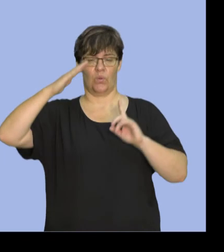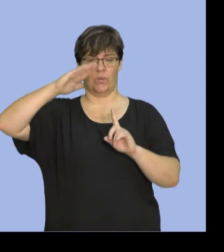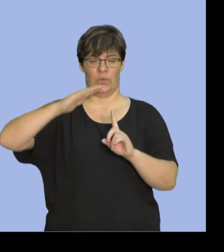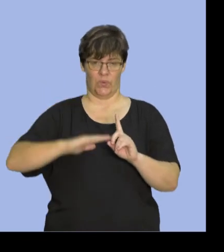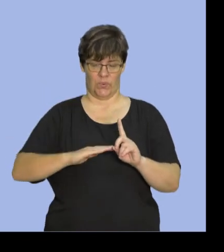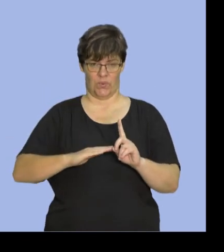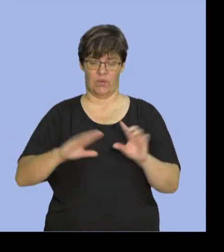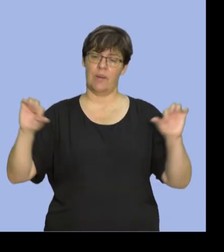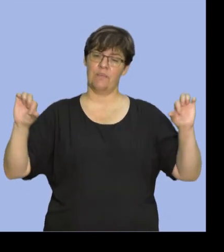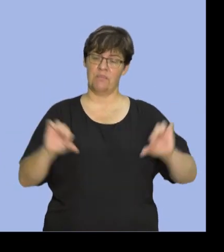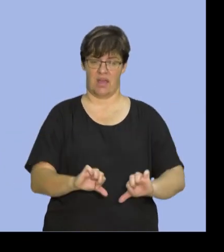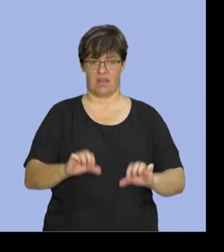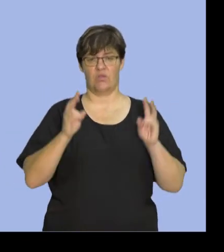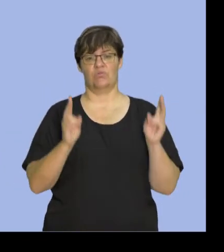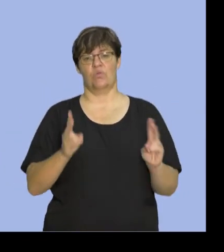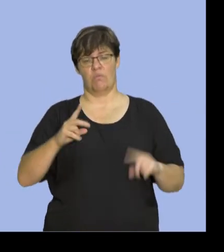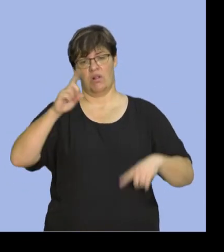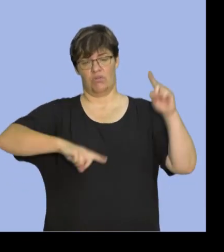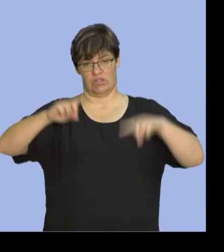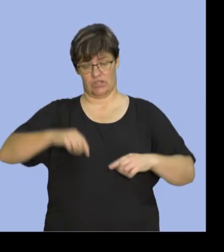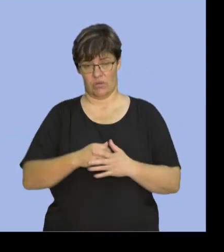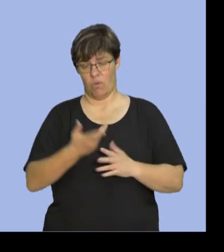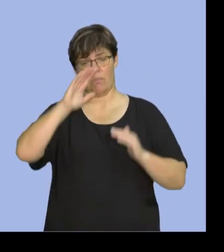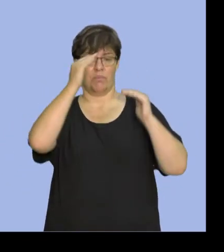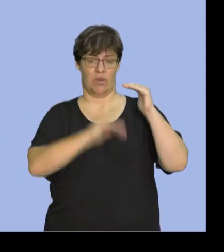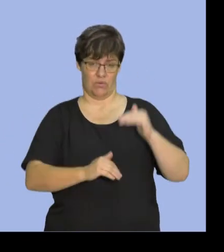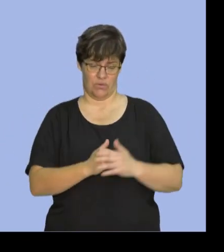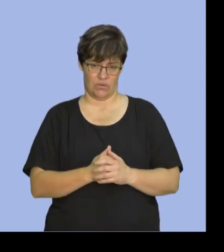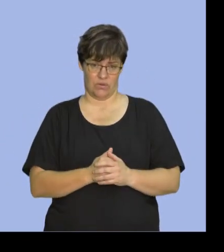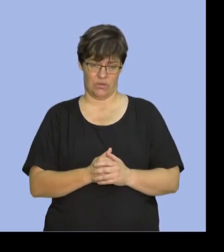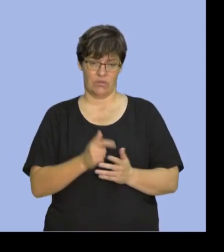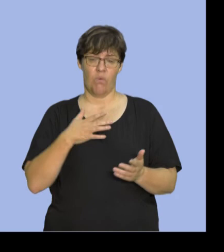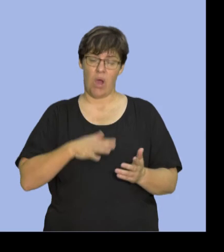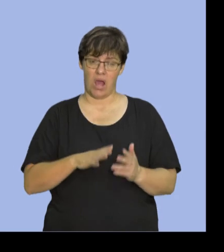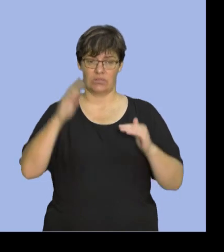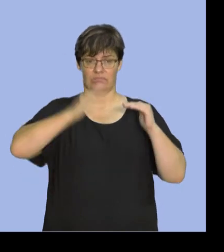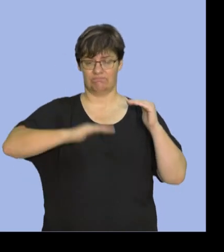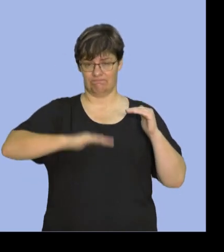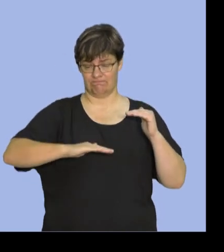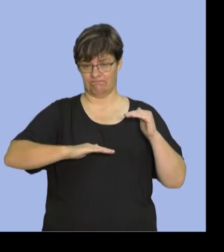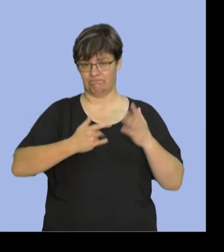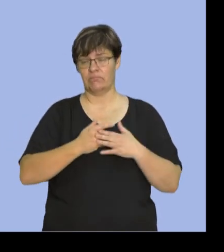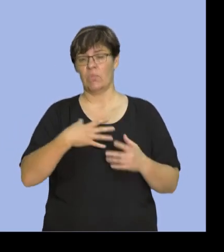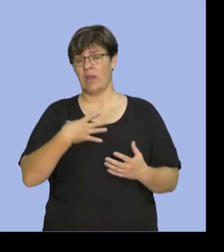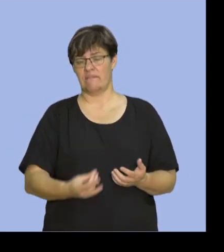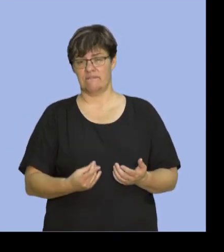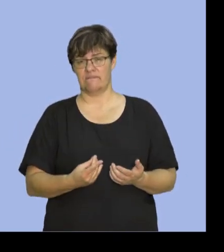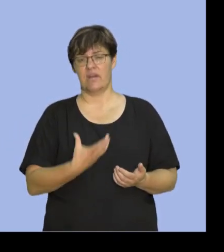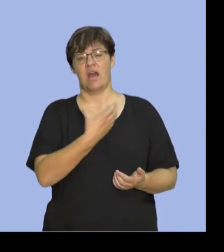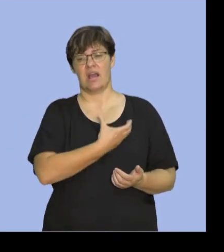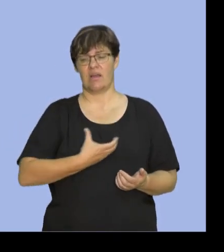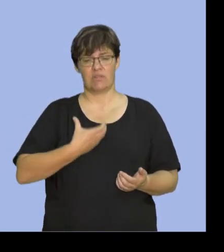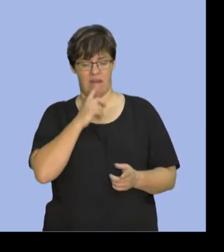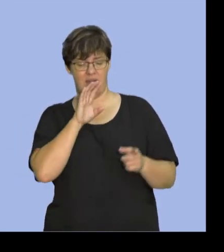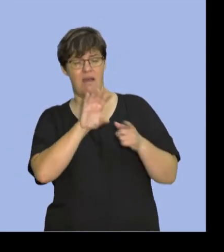back to the normal range or even below that. And we tend to cool down, and we have the sense of comfort in knowing that the